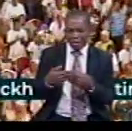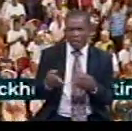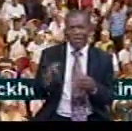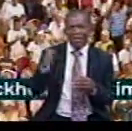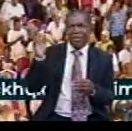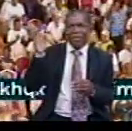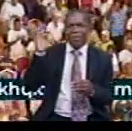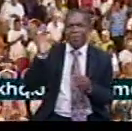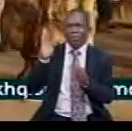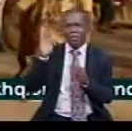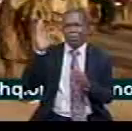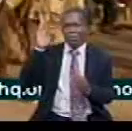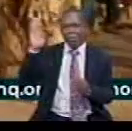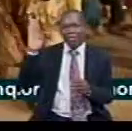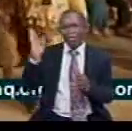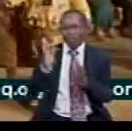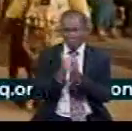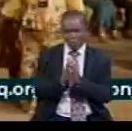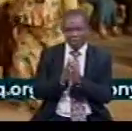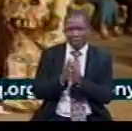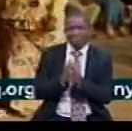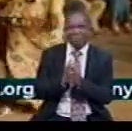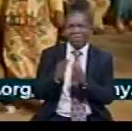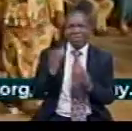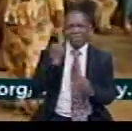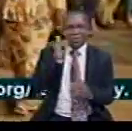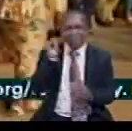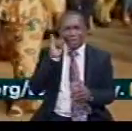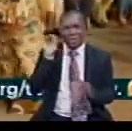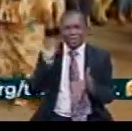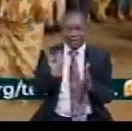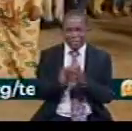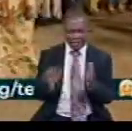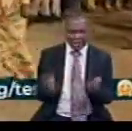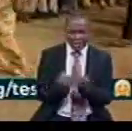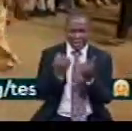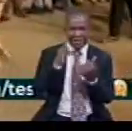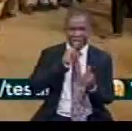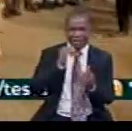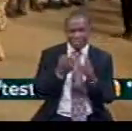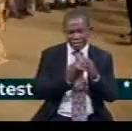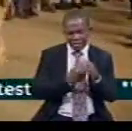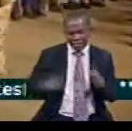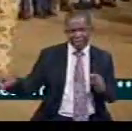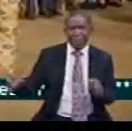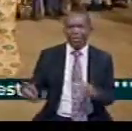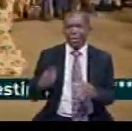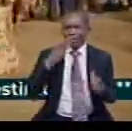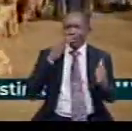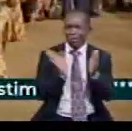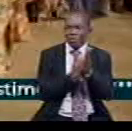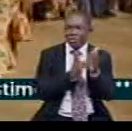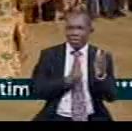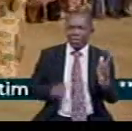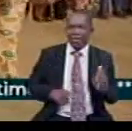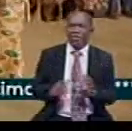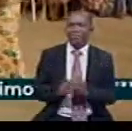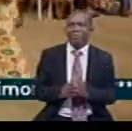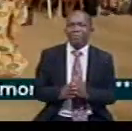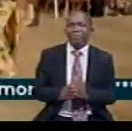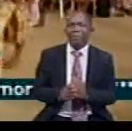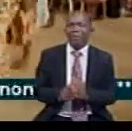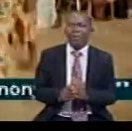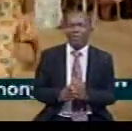that he slept and he woke up. That challenge is no more. Praise the Lord. Praise the Lord. From the GS